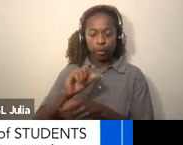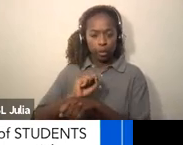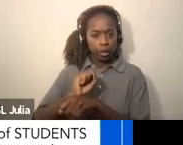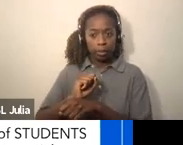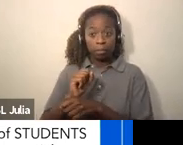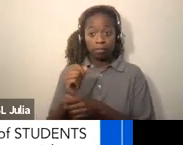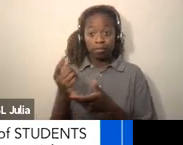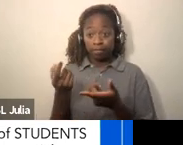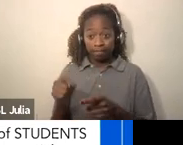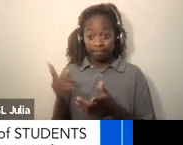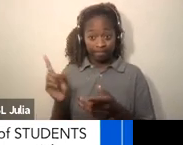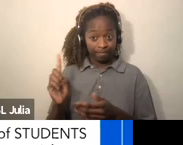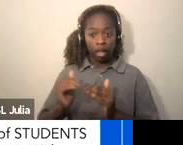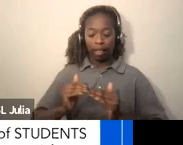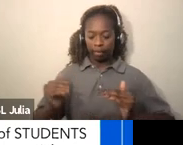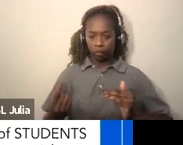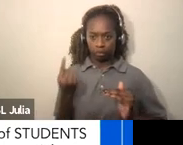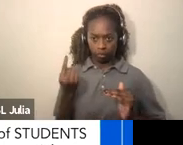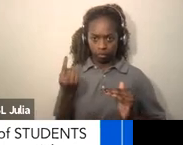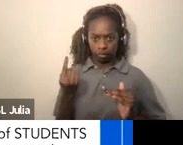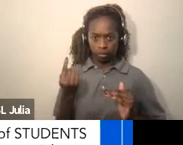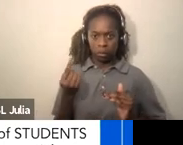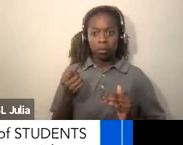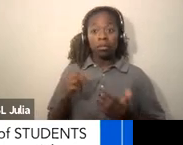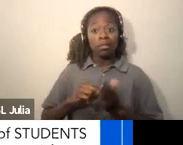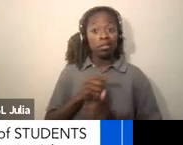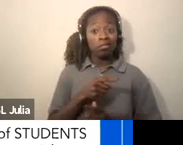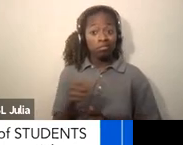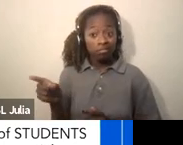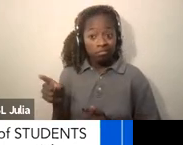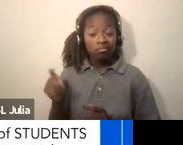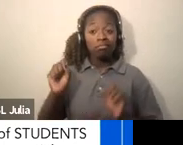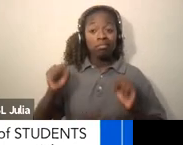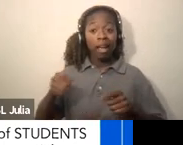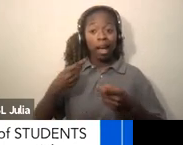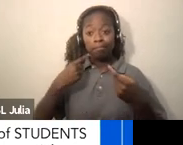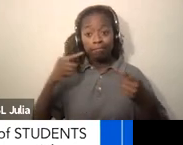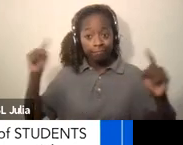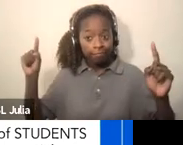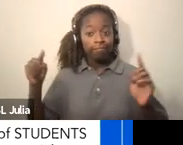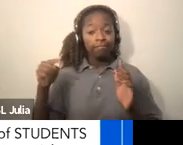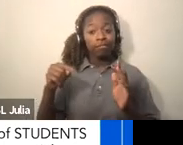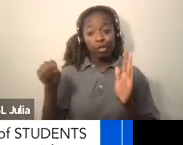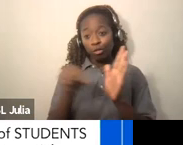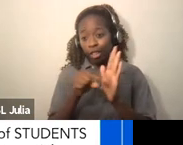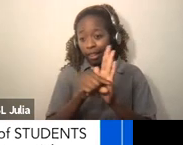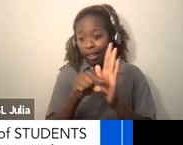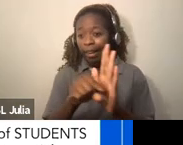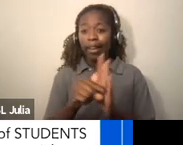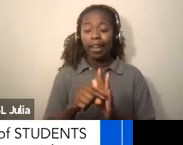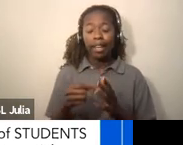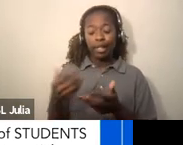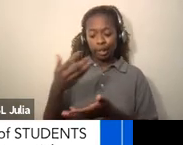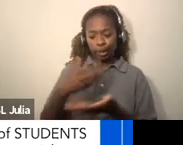percent of students are able to meet their academic goals their social emotional and physical development through whole school